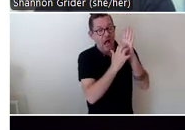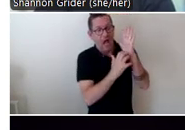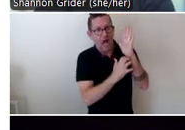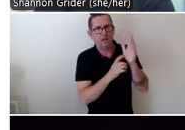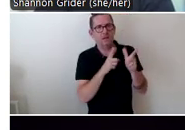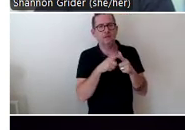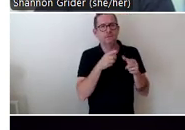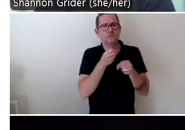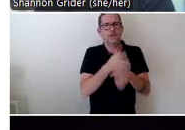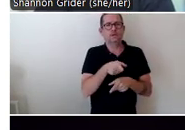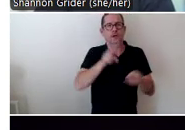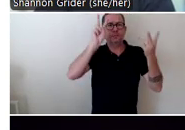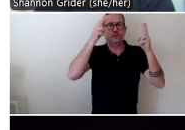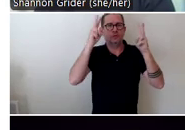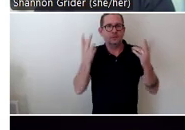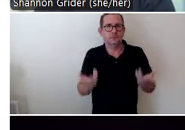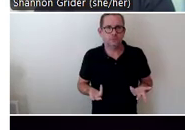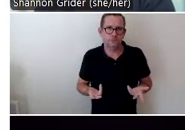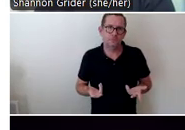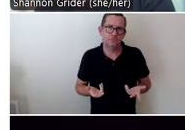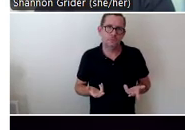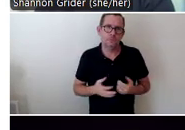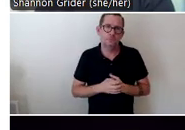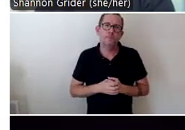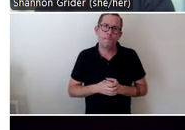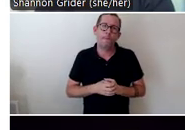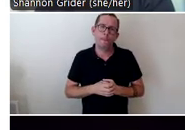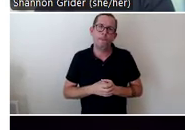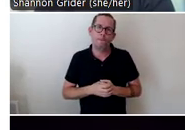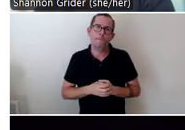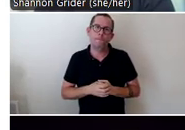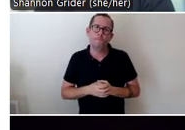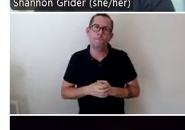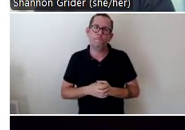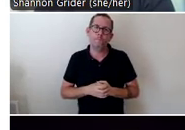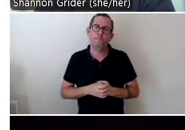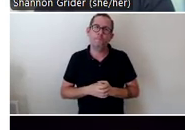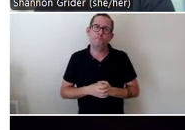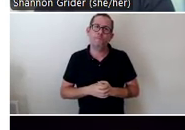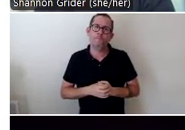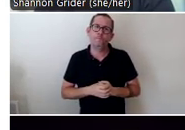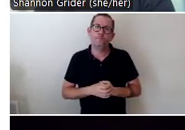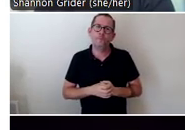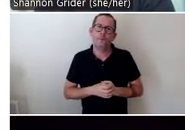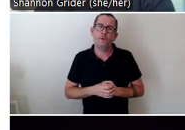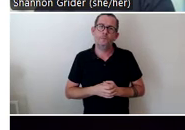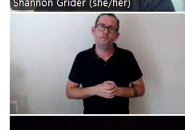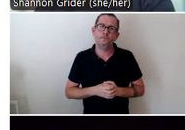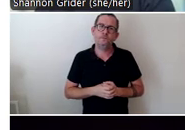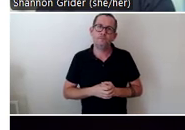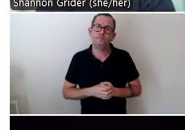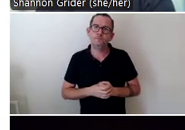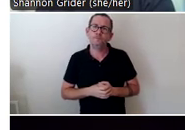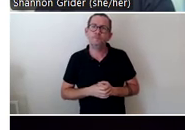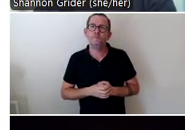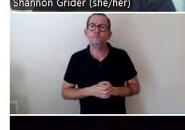because oftentimes people will see that and will be overwhelmed with the amount of words on the screen and then just become overwhelmed, possibly